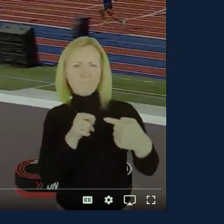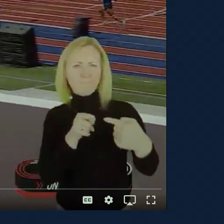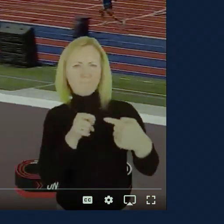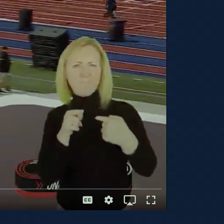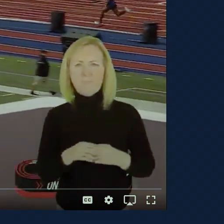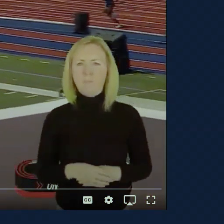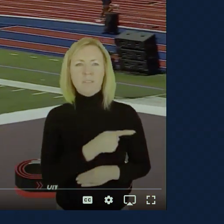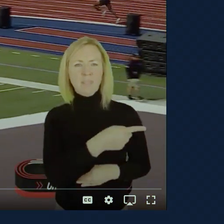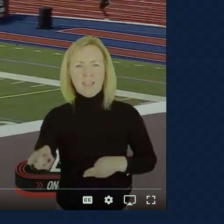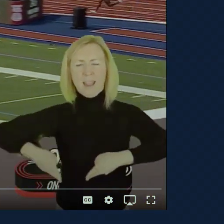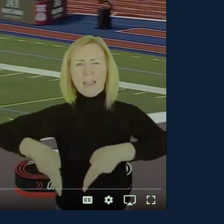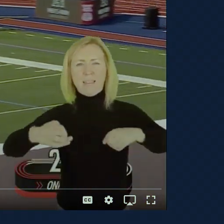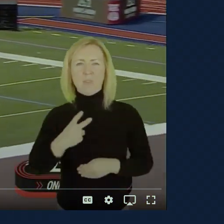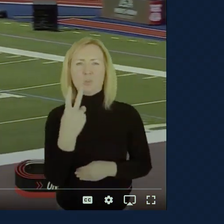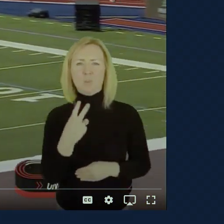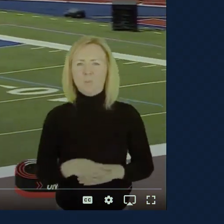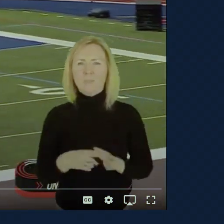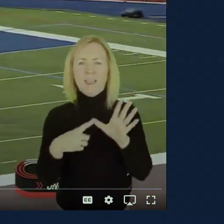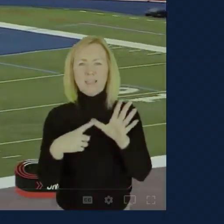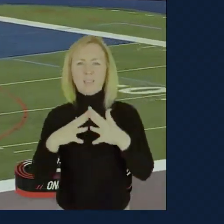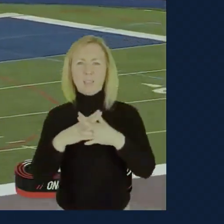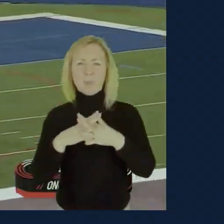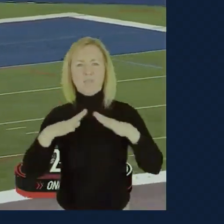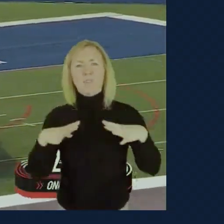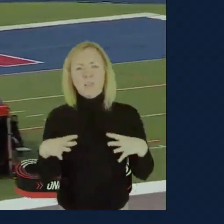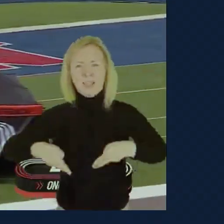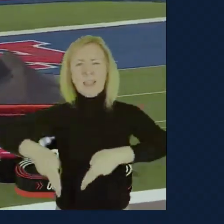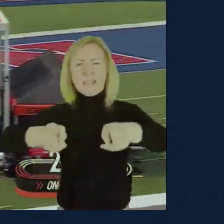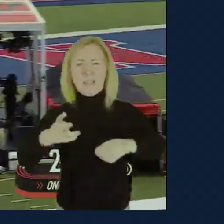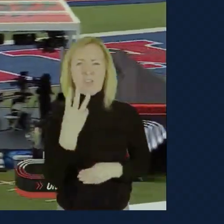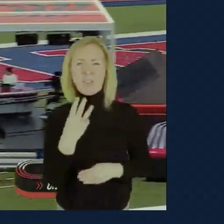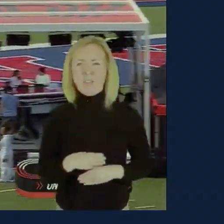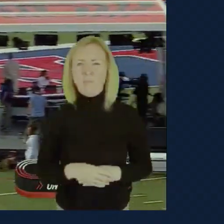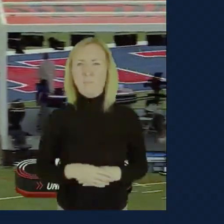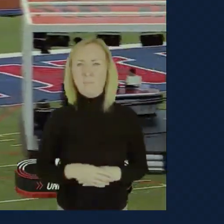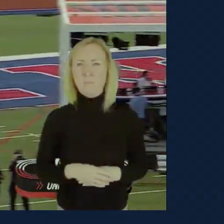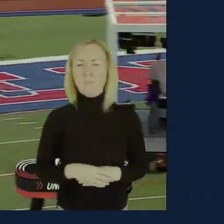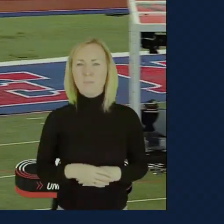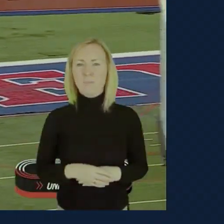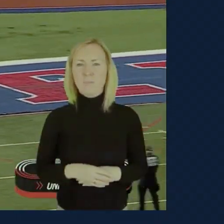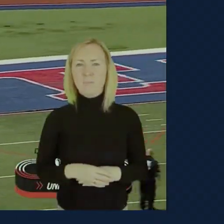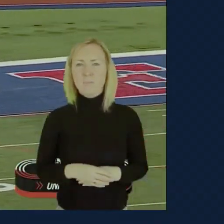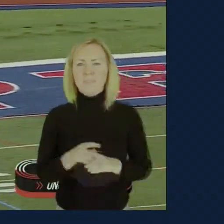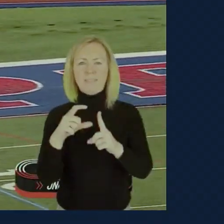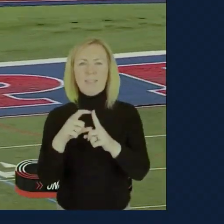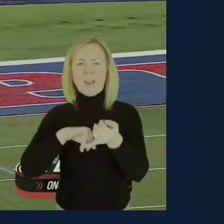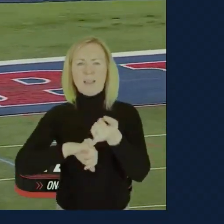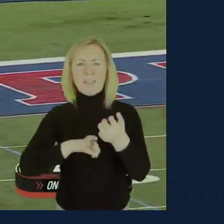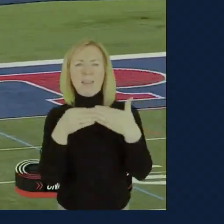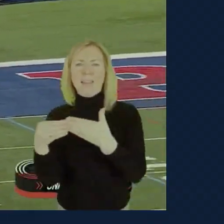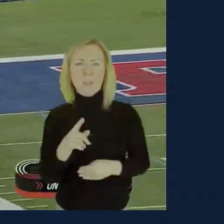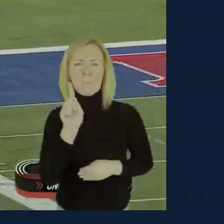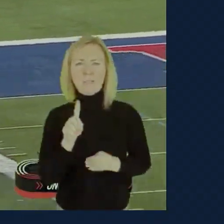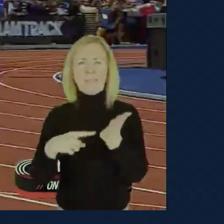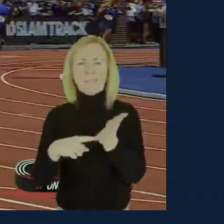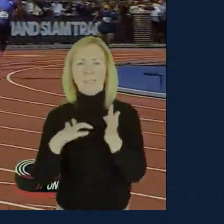up together. And this Staggle in mind and put it close to the top 3. But it's Dos Santos going well,